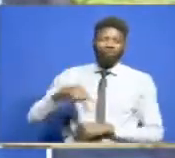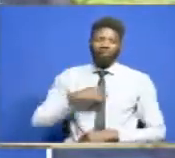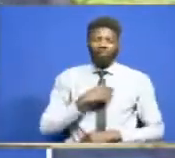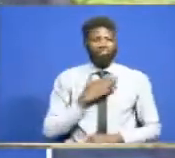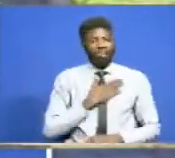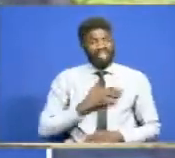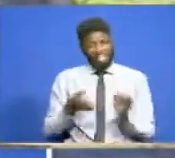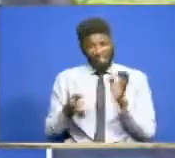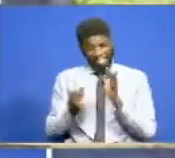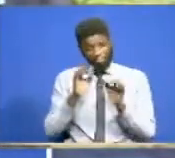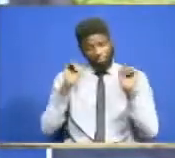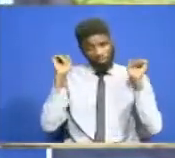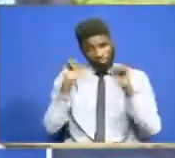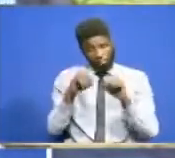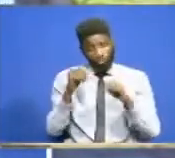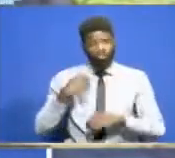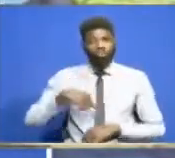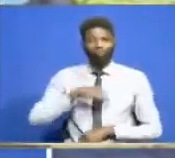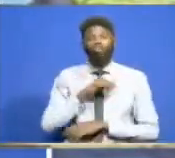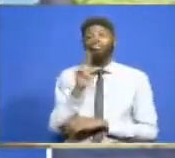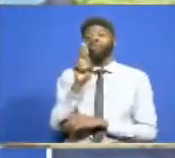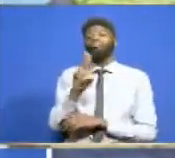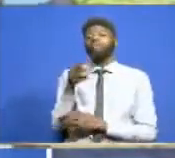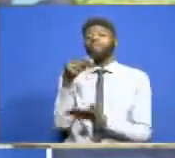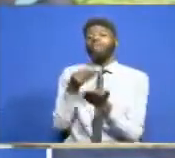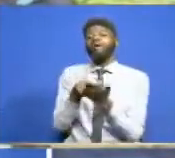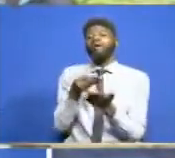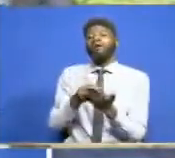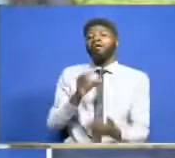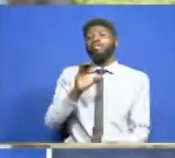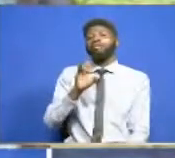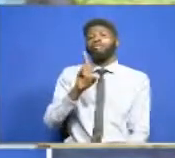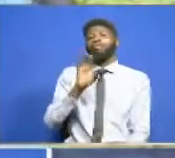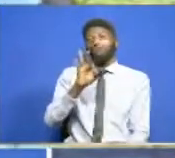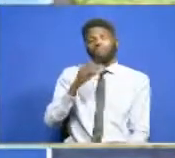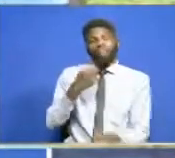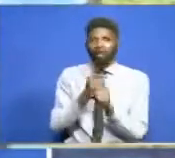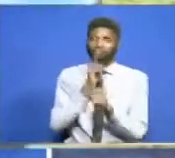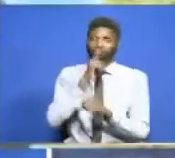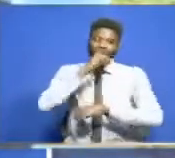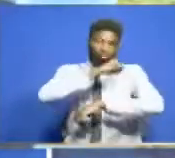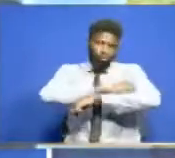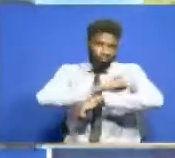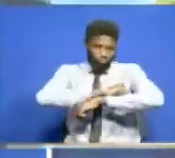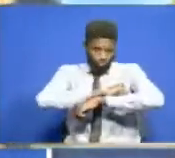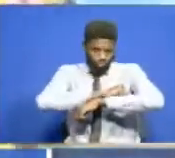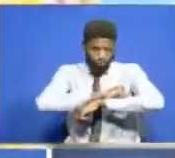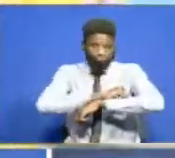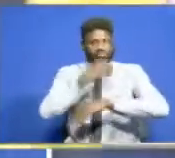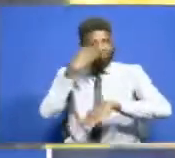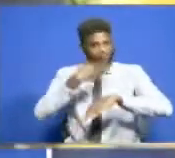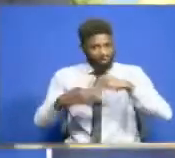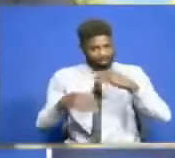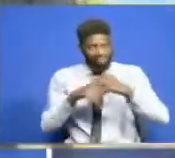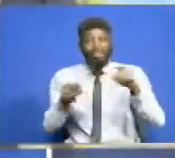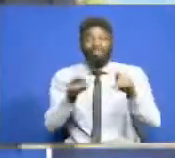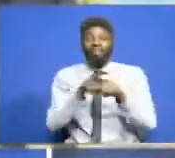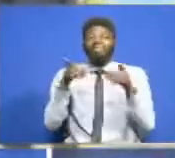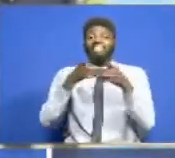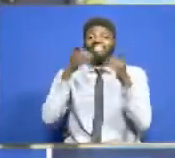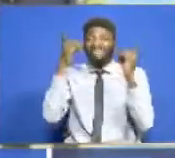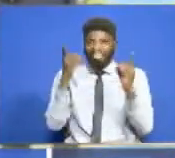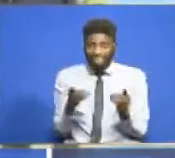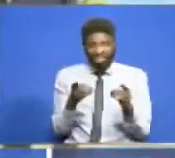inawezekana tutumie pesa za CDF kuhakikisha kwamba tumejenga mashule na tuhakikisha kwamba tumenunua desk ndipo